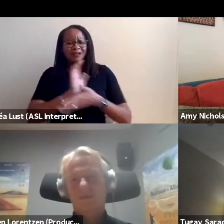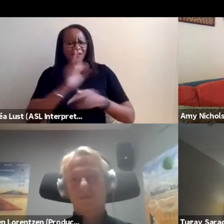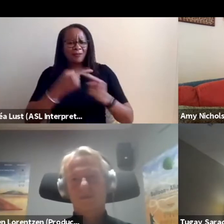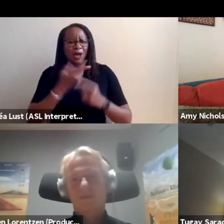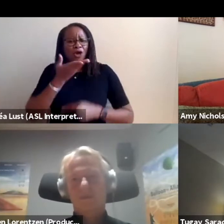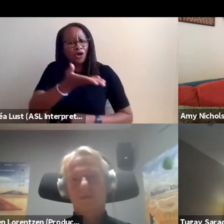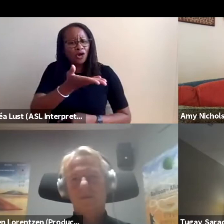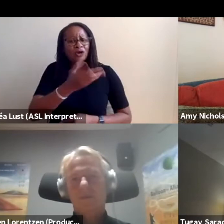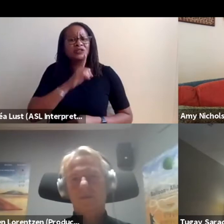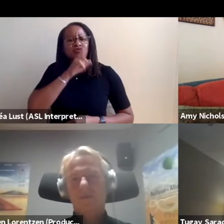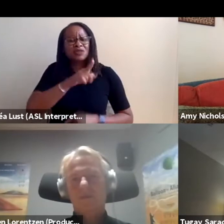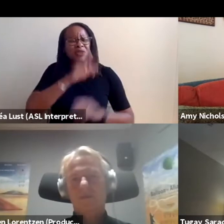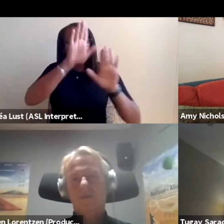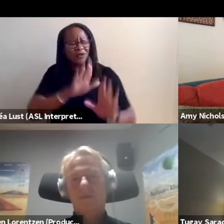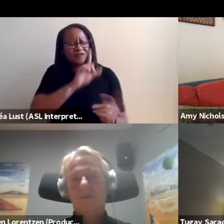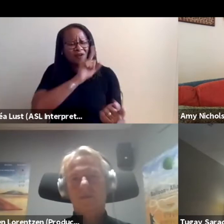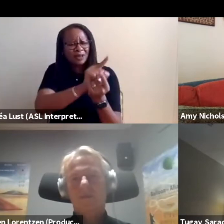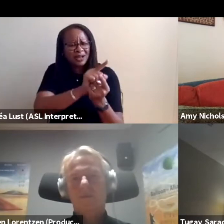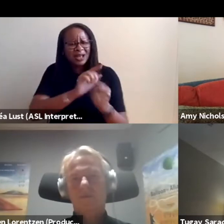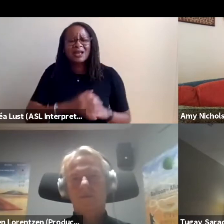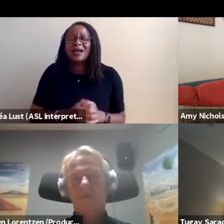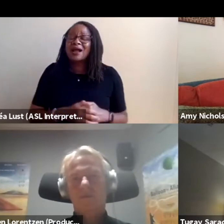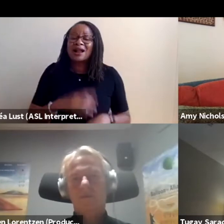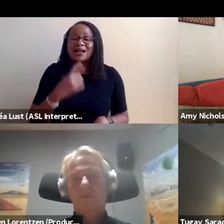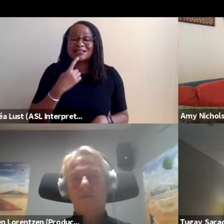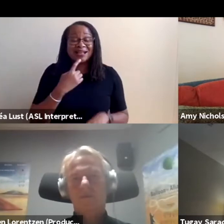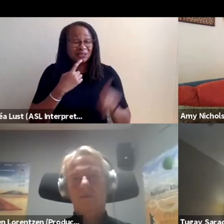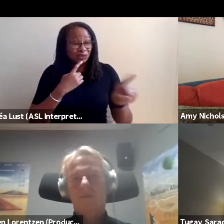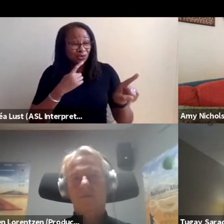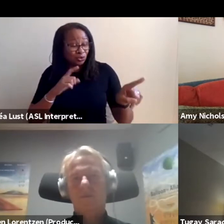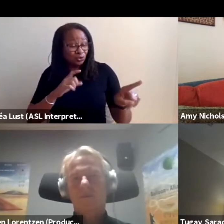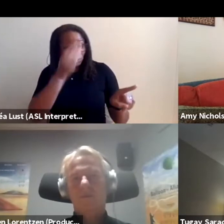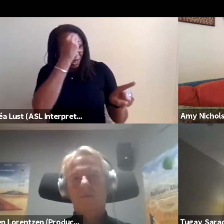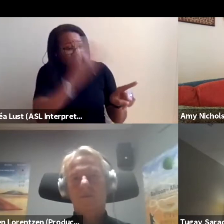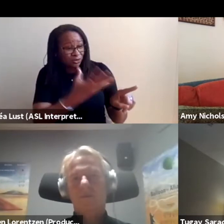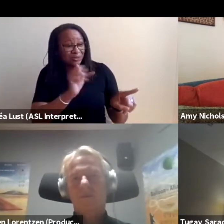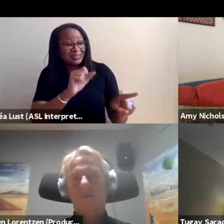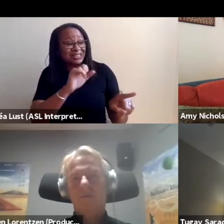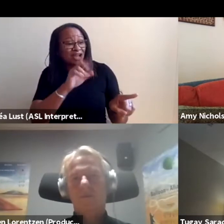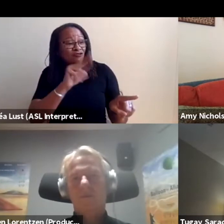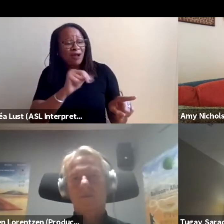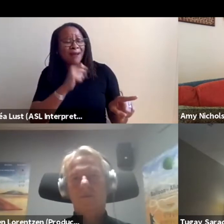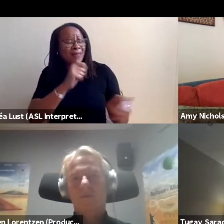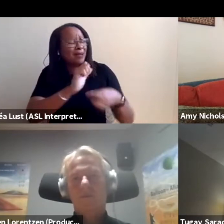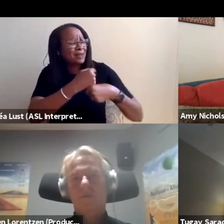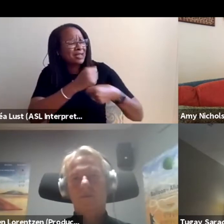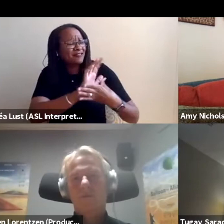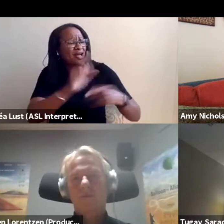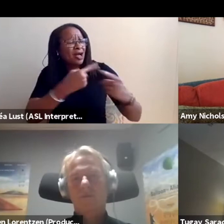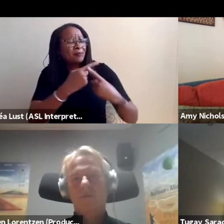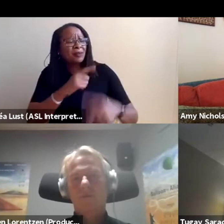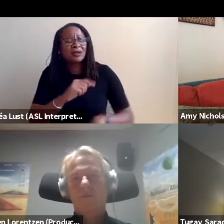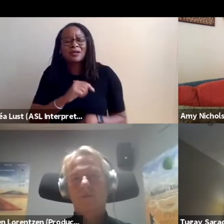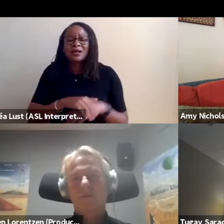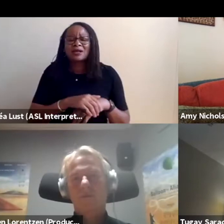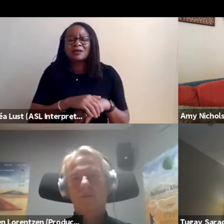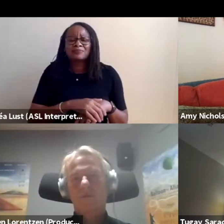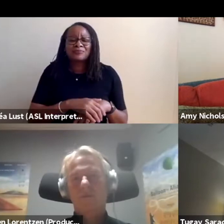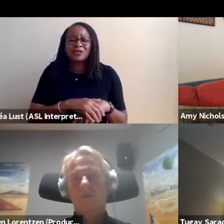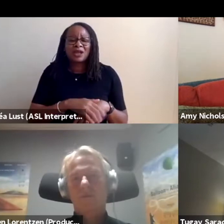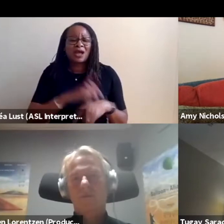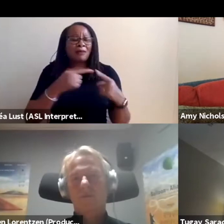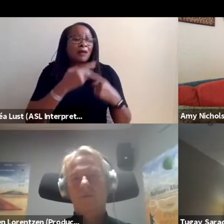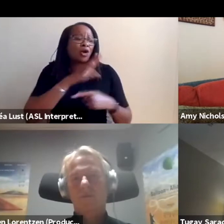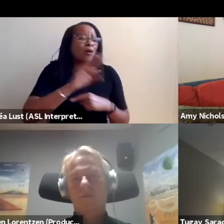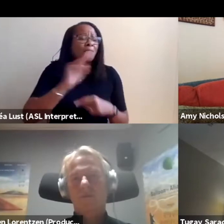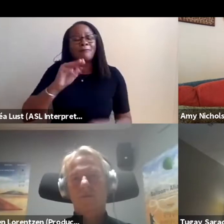fantastic meeting. And I said to Seyran, I'm not going to make a film about like a, advertisement film about her mosque